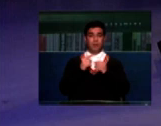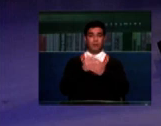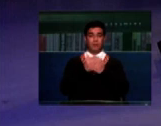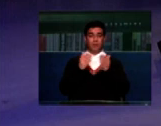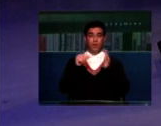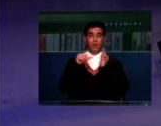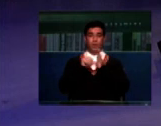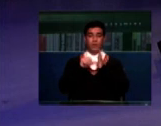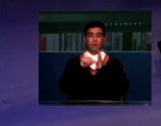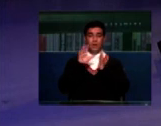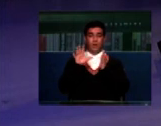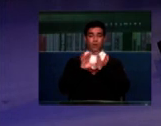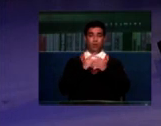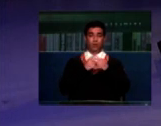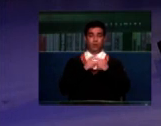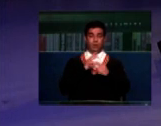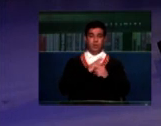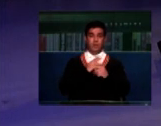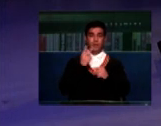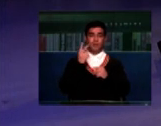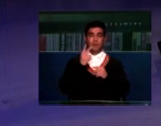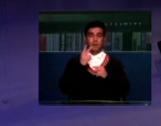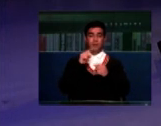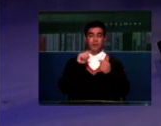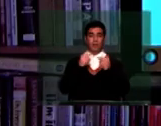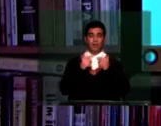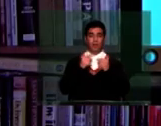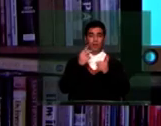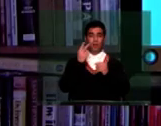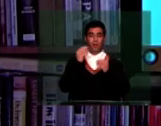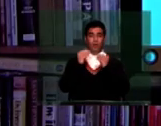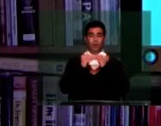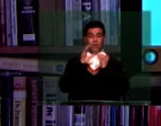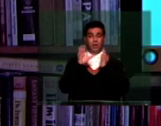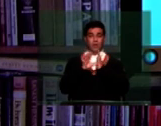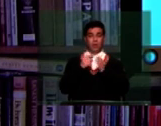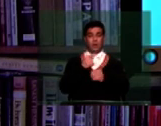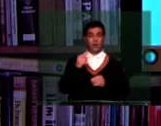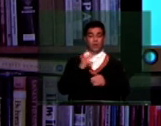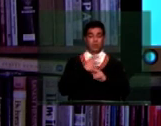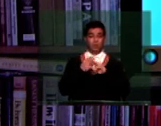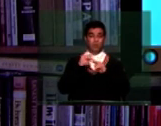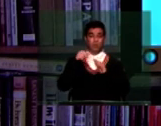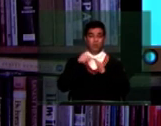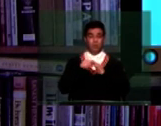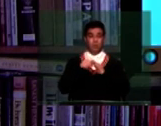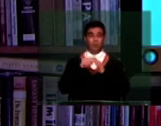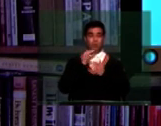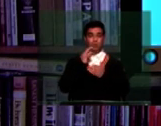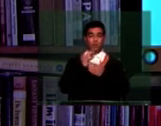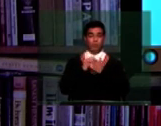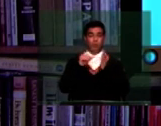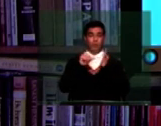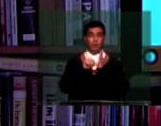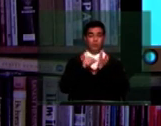6ta elektronni qo'shdik, ikkinchi reaksiyadan 10ta elektronni ayirdik. Mana shular natijasida 6 va 10